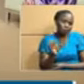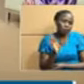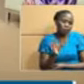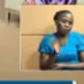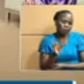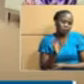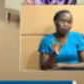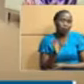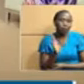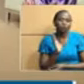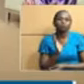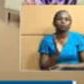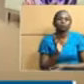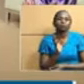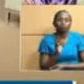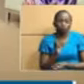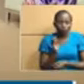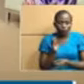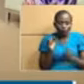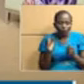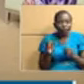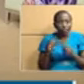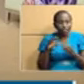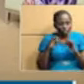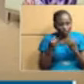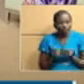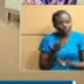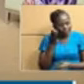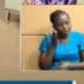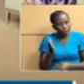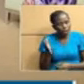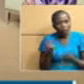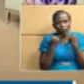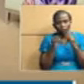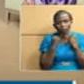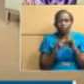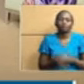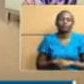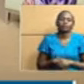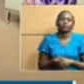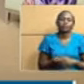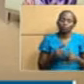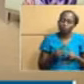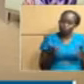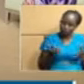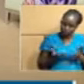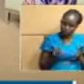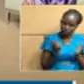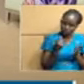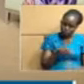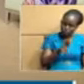with very competent institutions. I think the problem is the information house that Uganda Bureau of Statistics, for